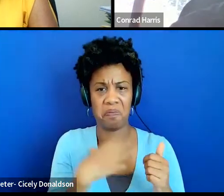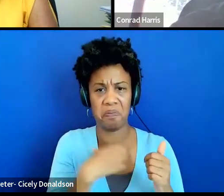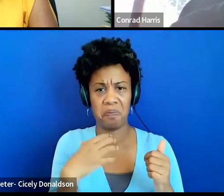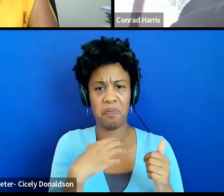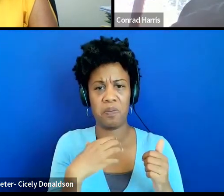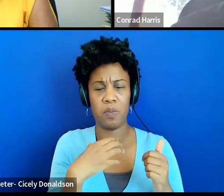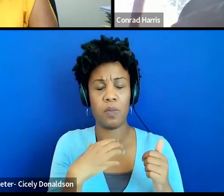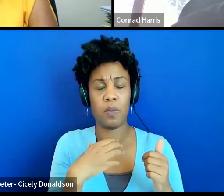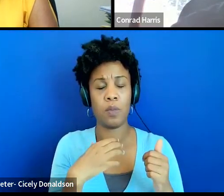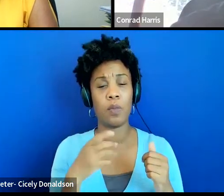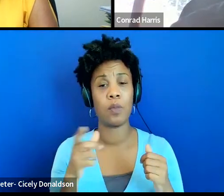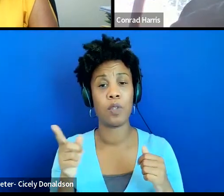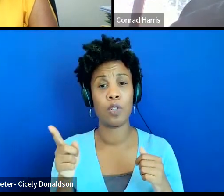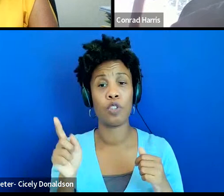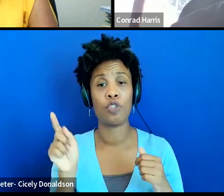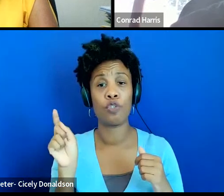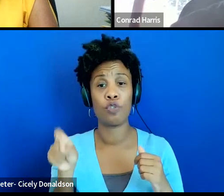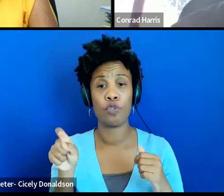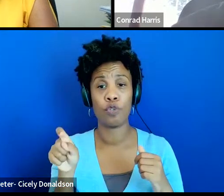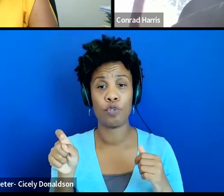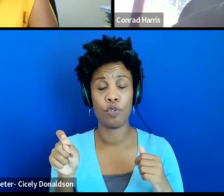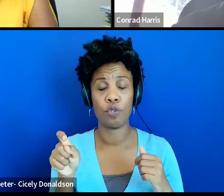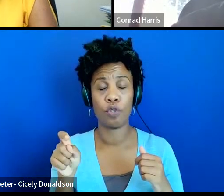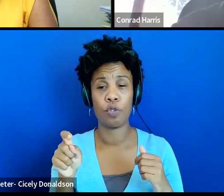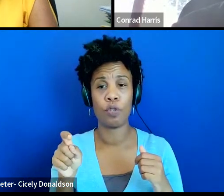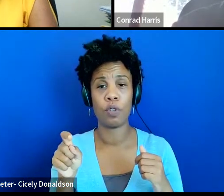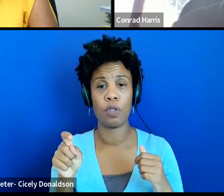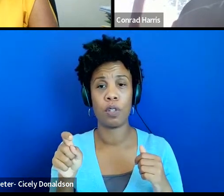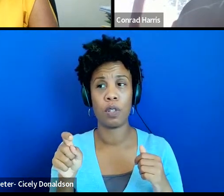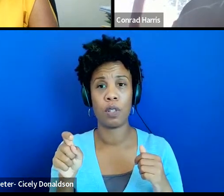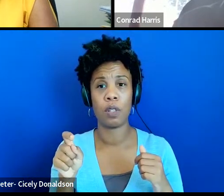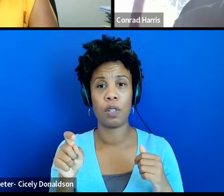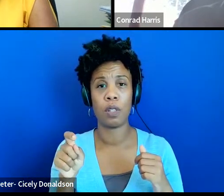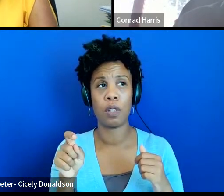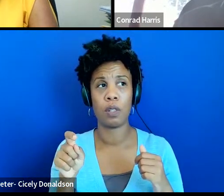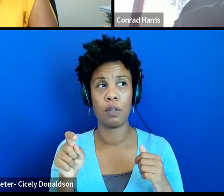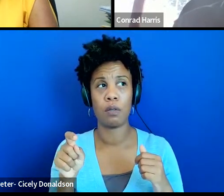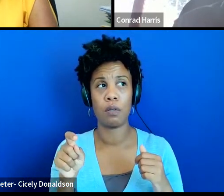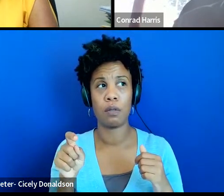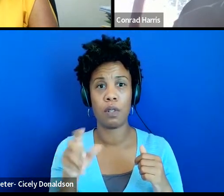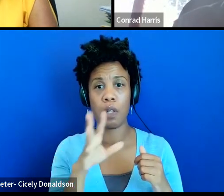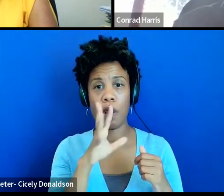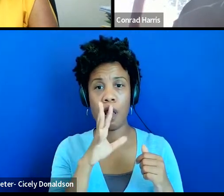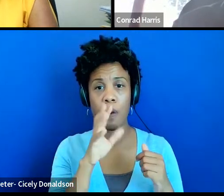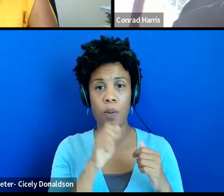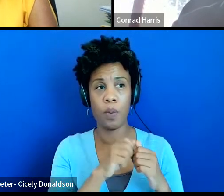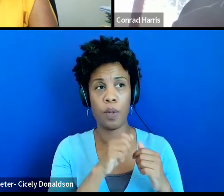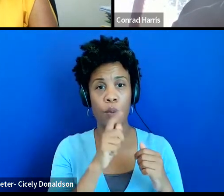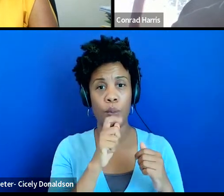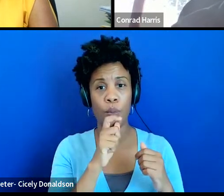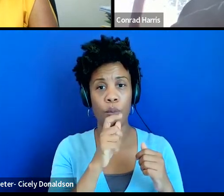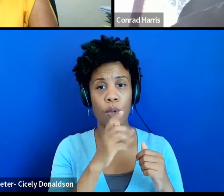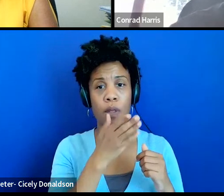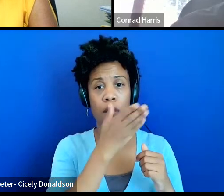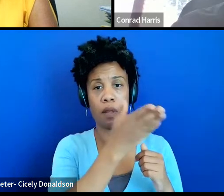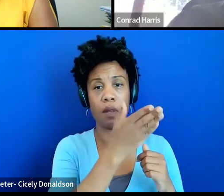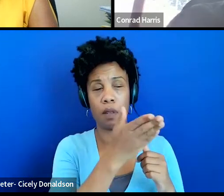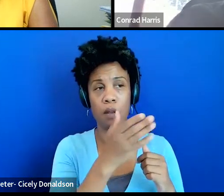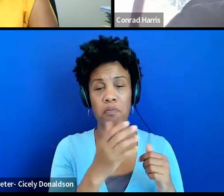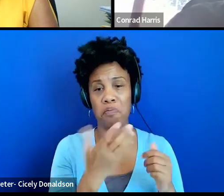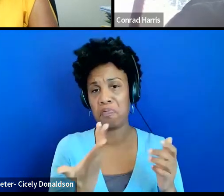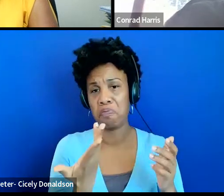have had a discussion with the medical facility to let them